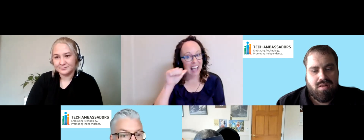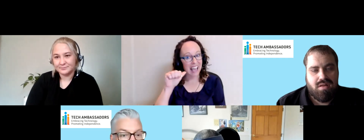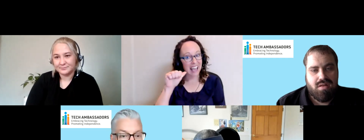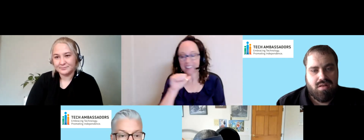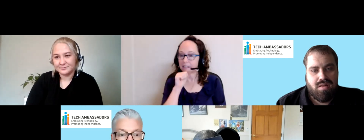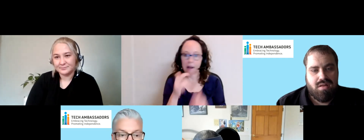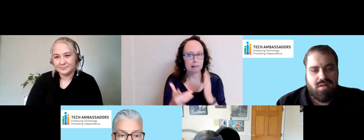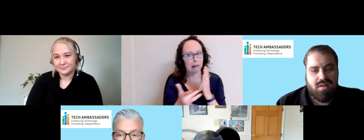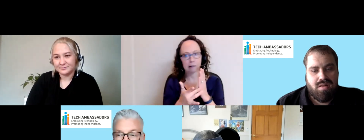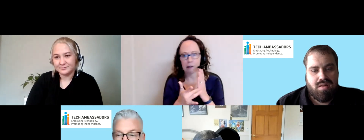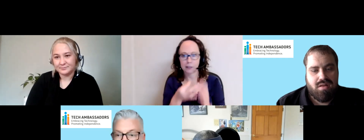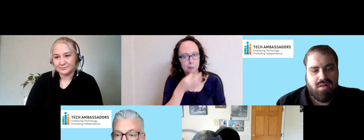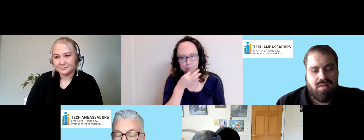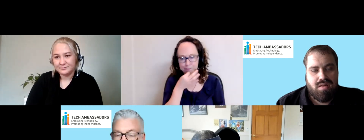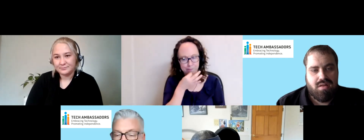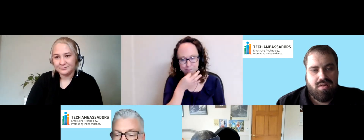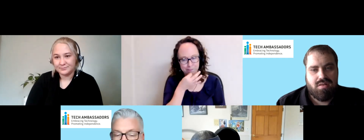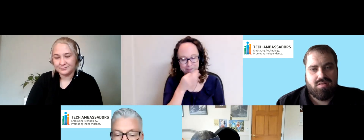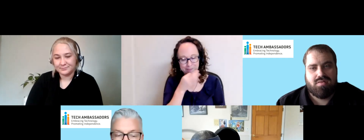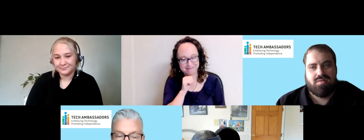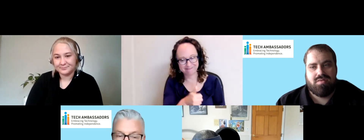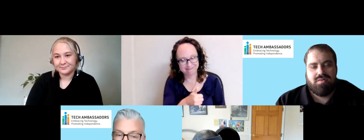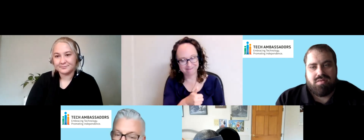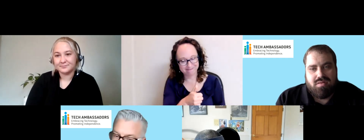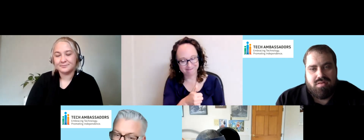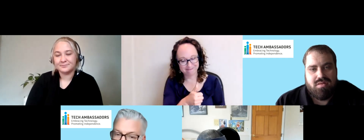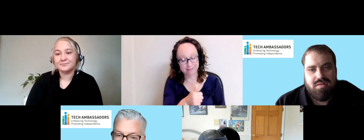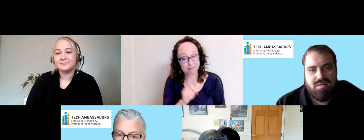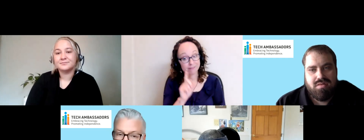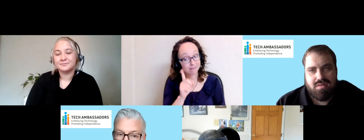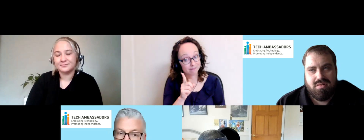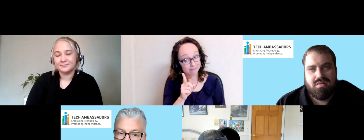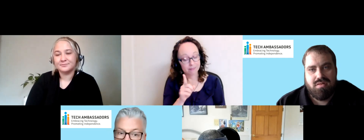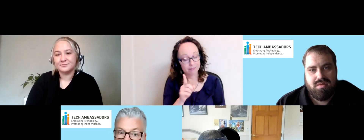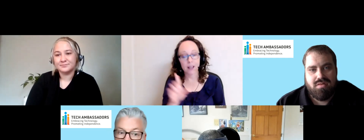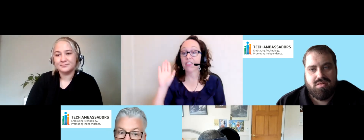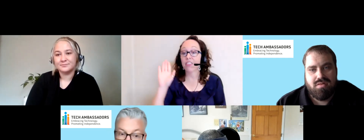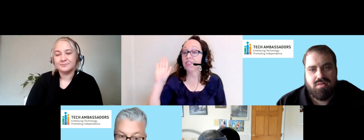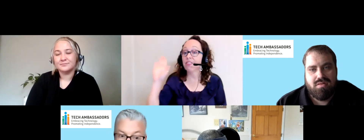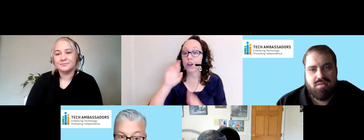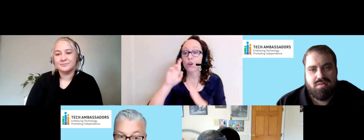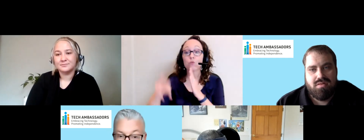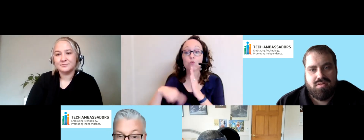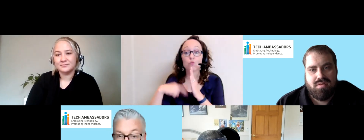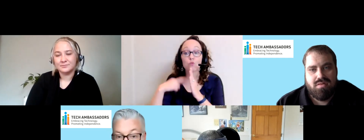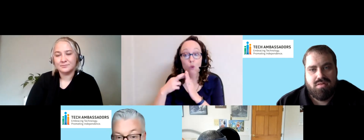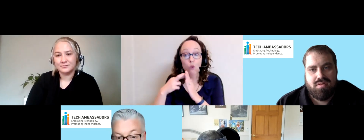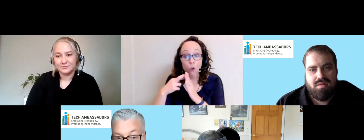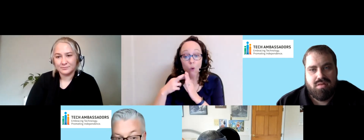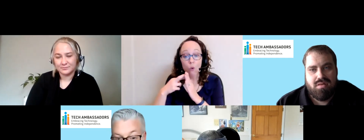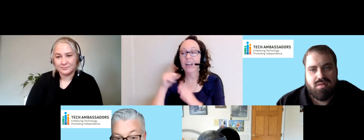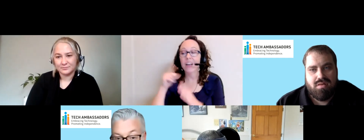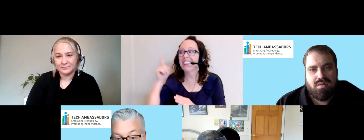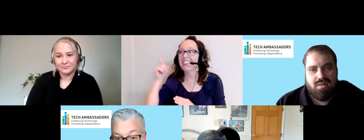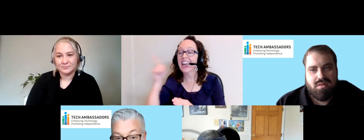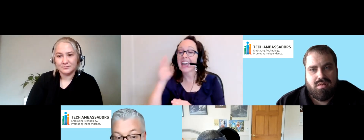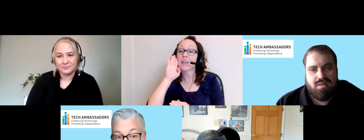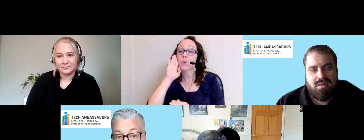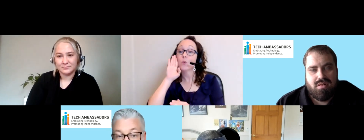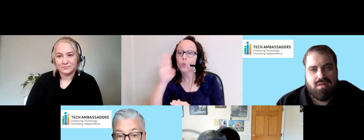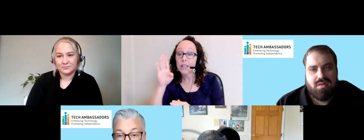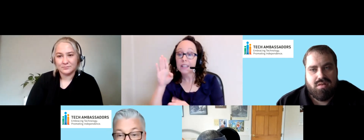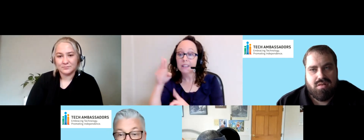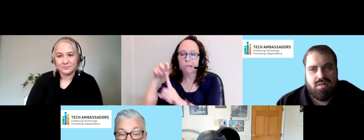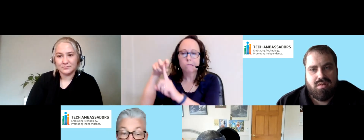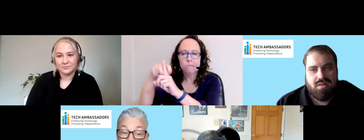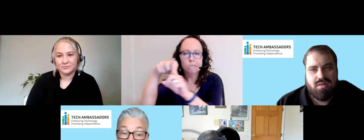But their role is to be able to help connect you with people who do have some expertise on technology,